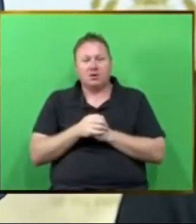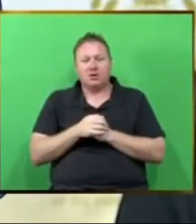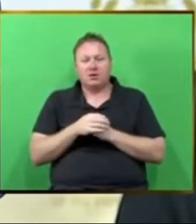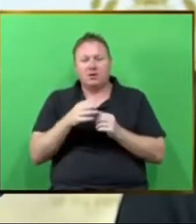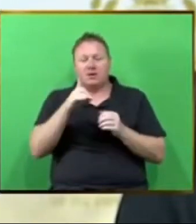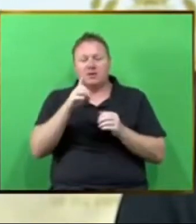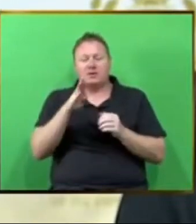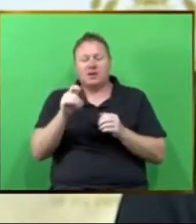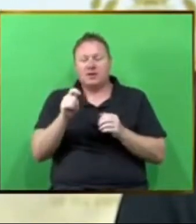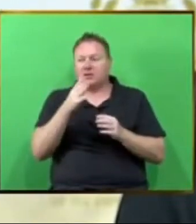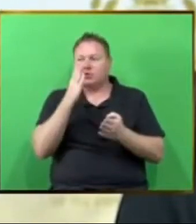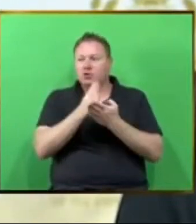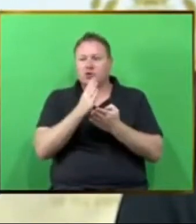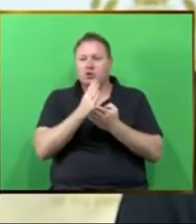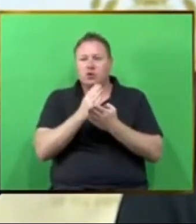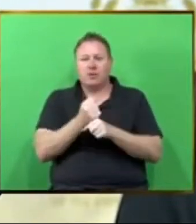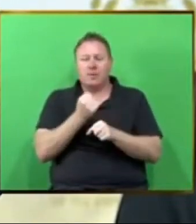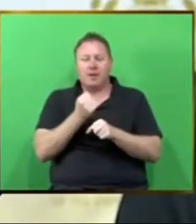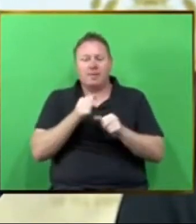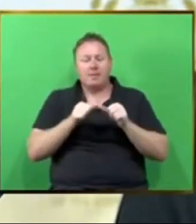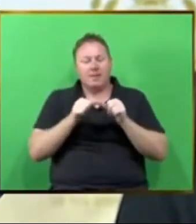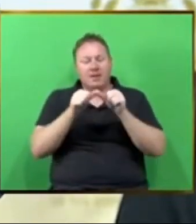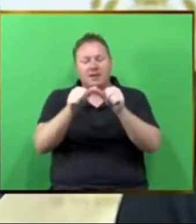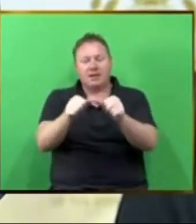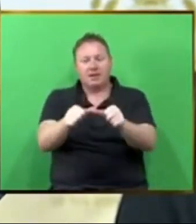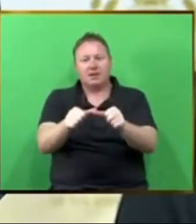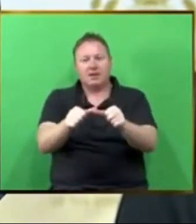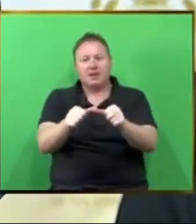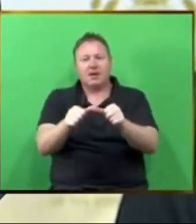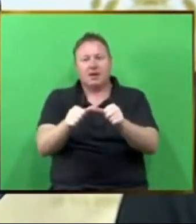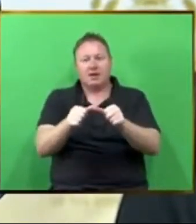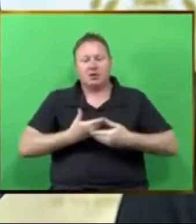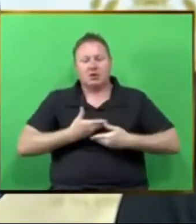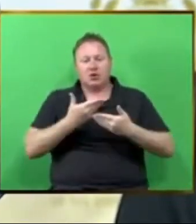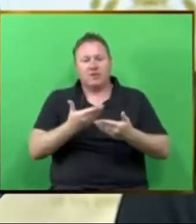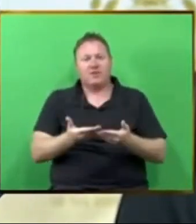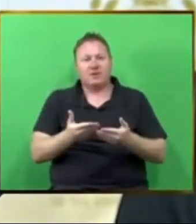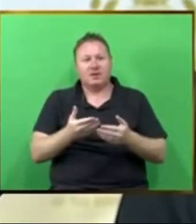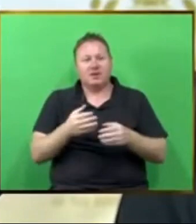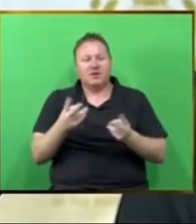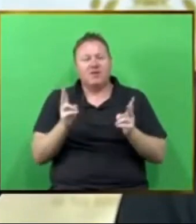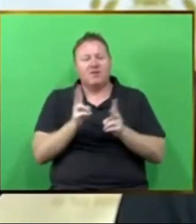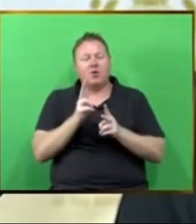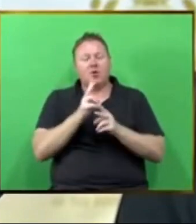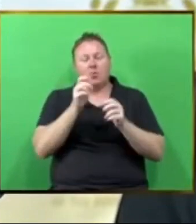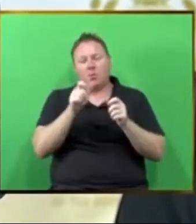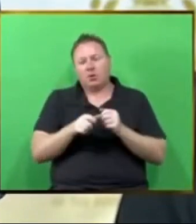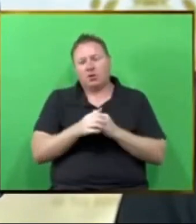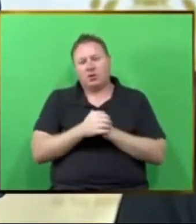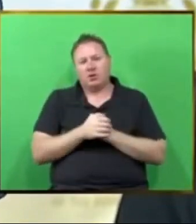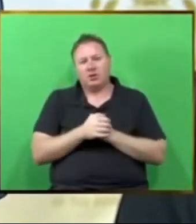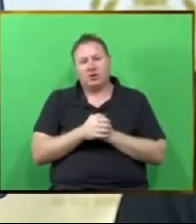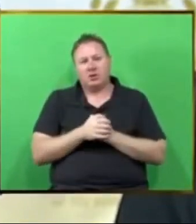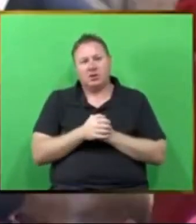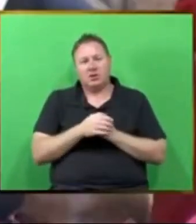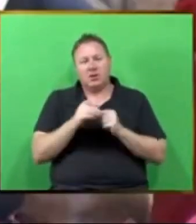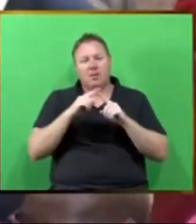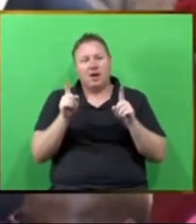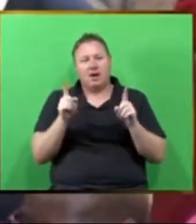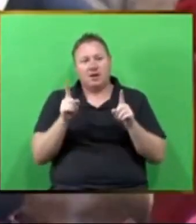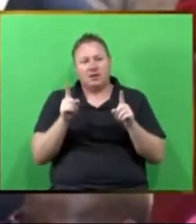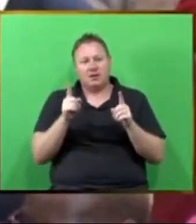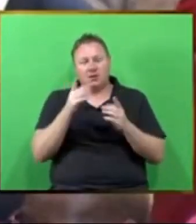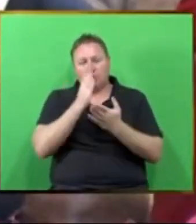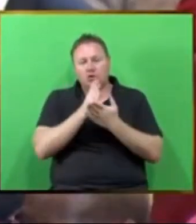help maintain important service for the most vulnerable and provide for critical capital investment. However, to